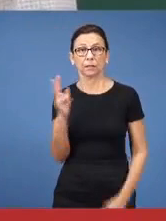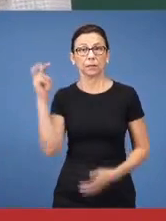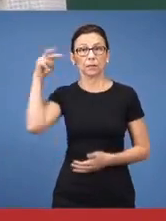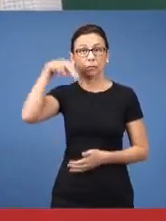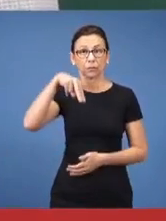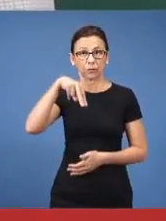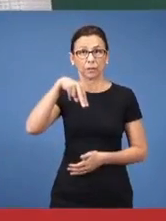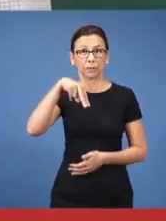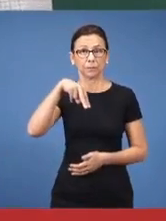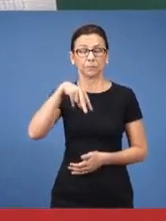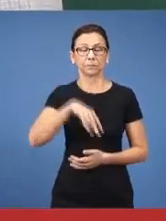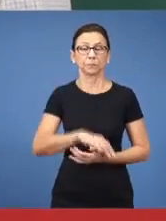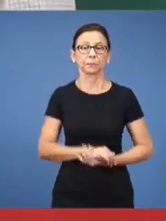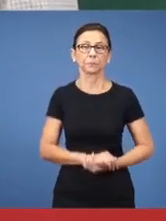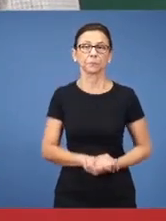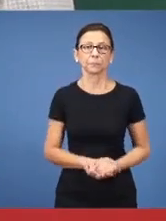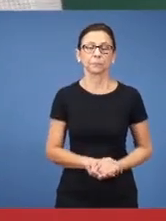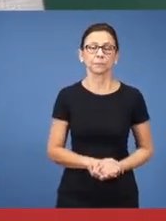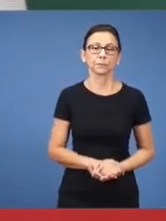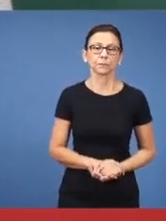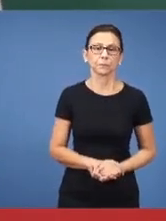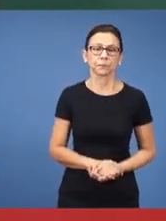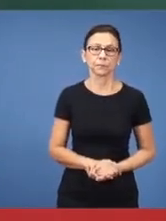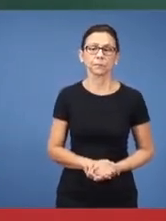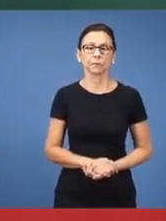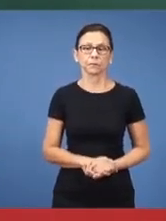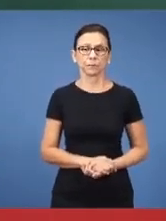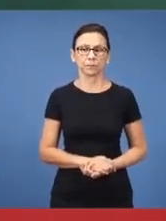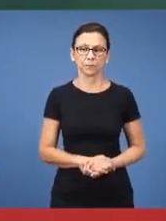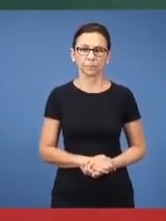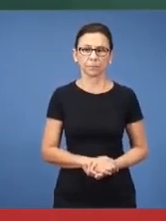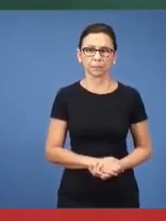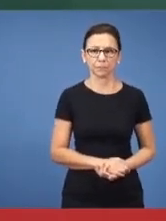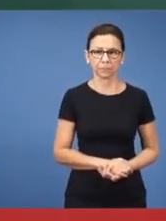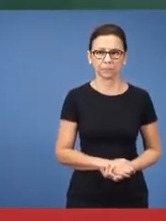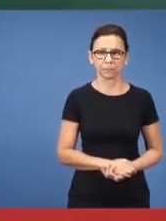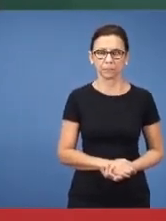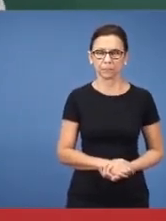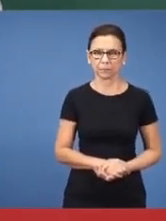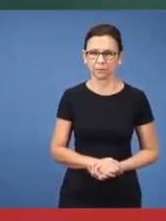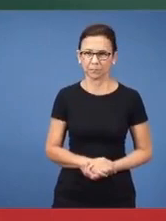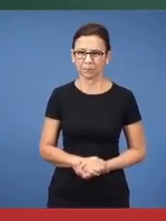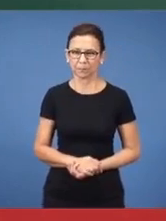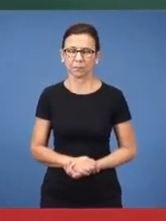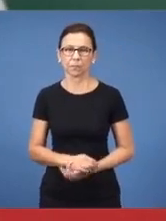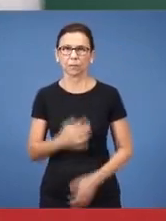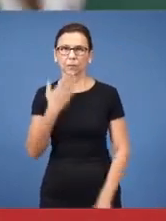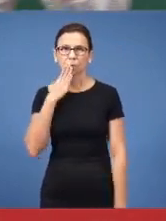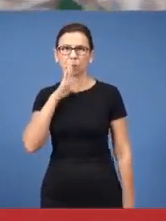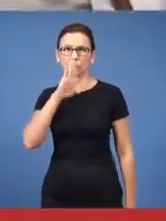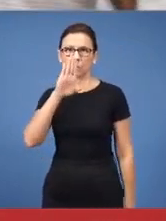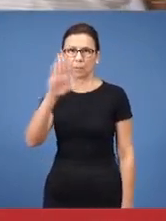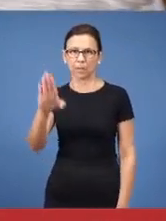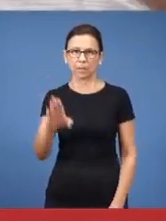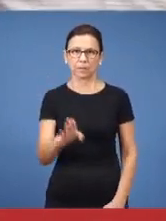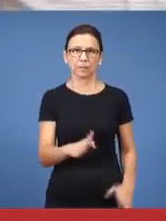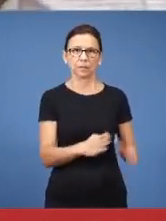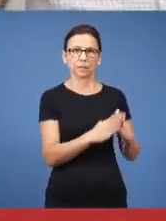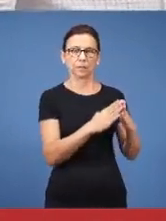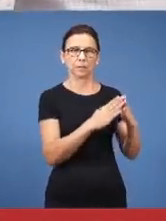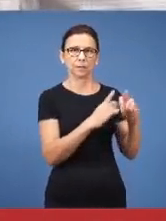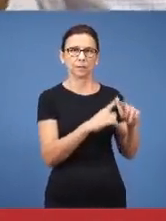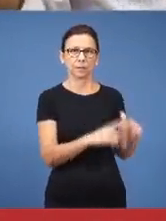But hold fast what you have till I come. So he came, it was a promise, in